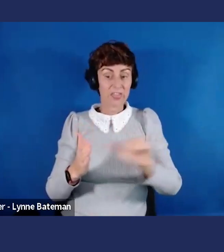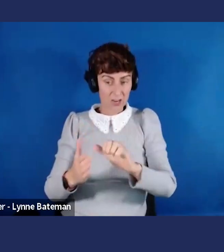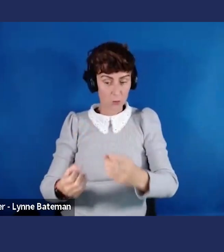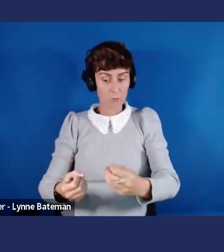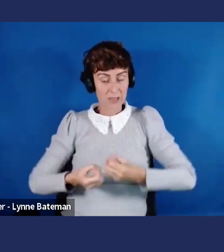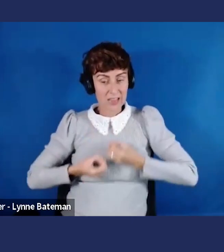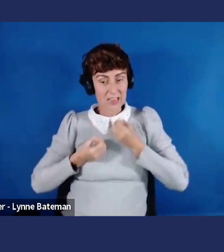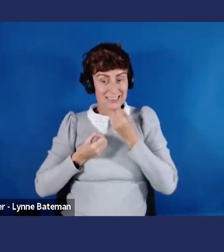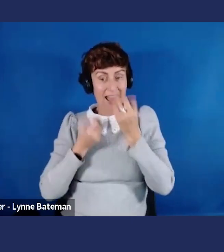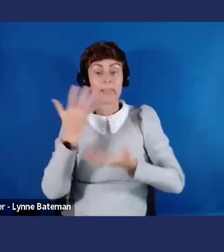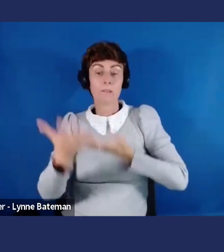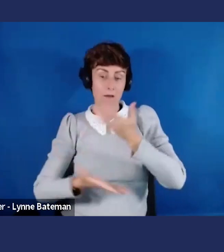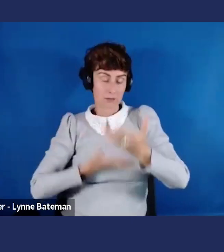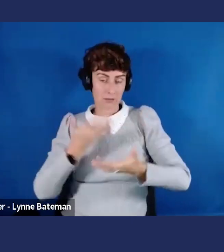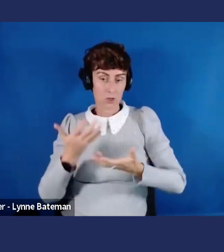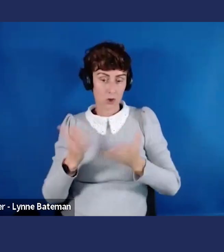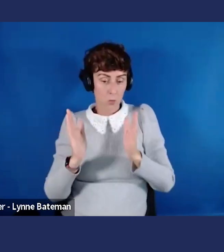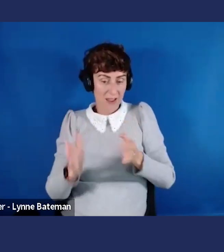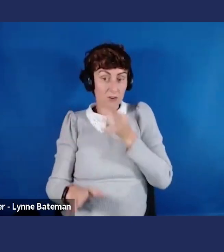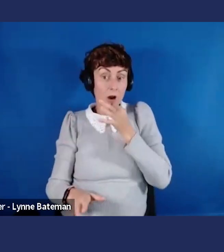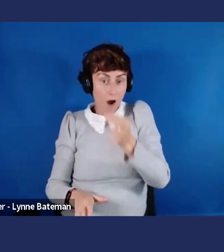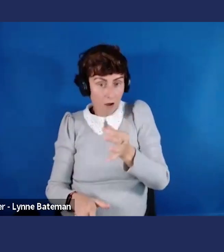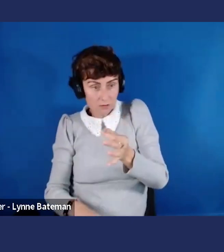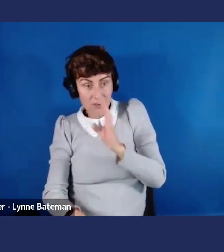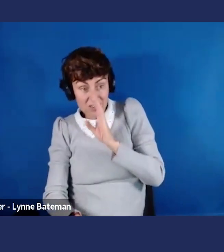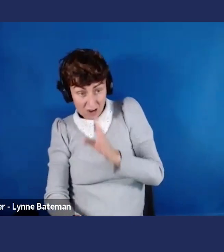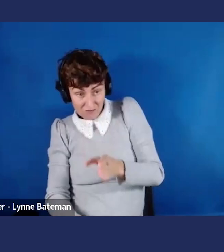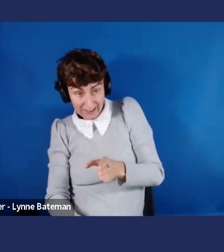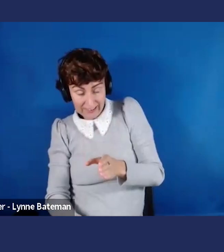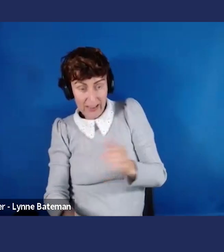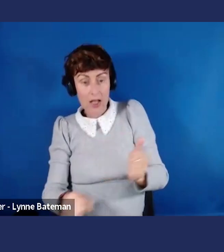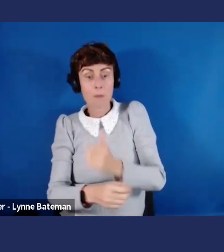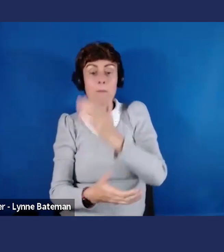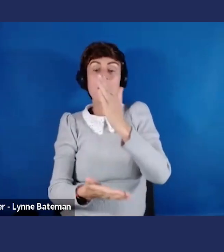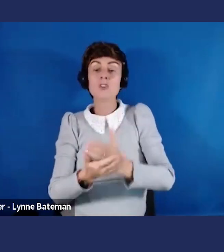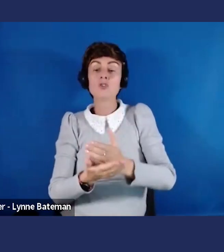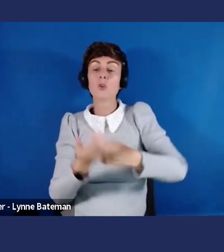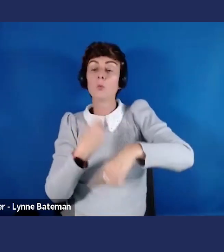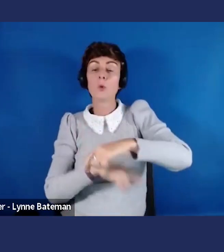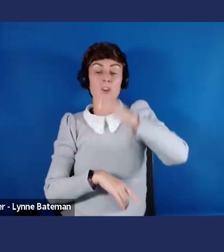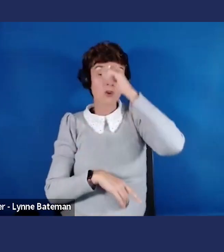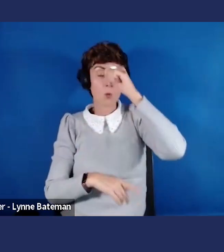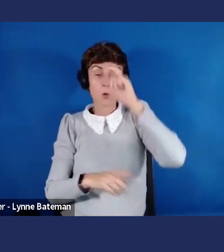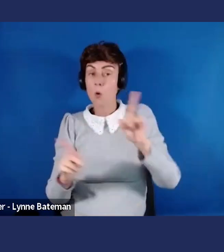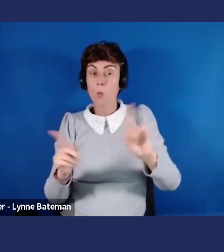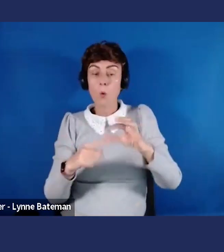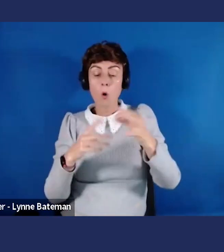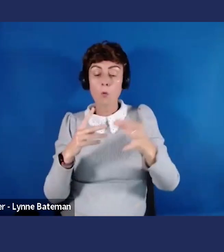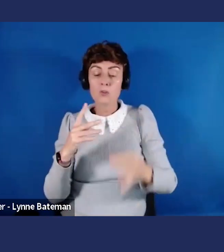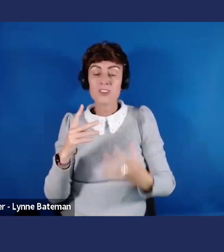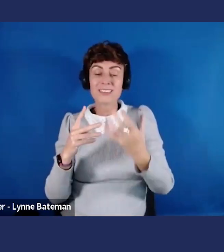let's be direct, let's offer them the right support, and let's make sure we know the pathways in our areas so we can feed them into the right pathways at the right